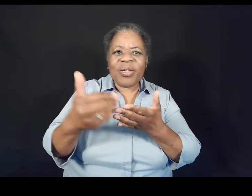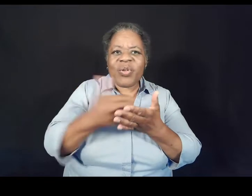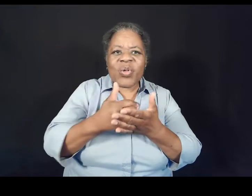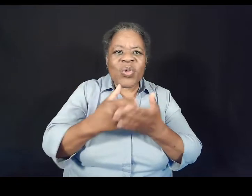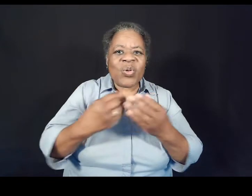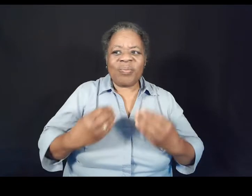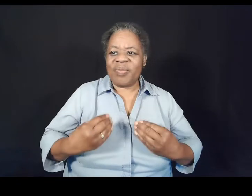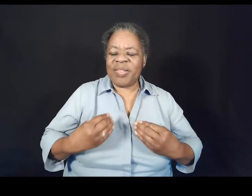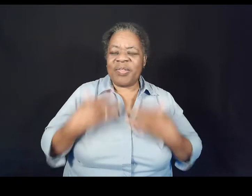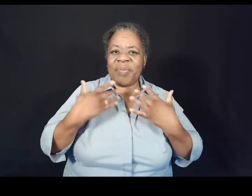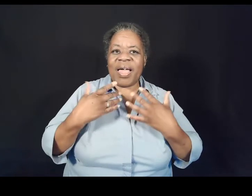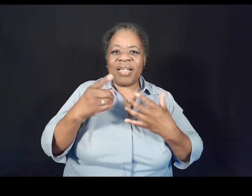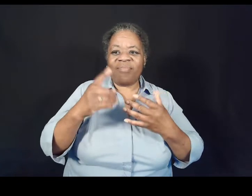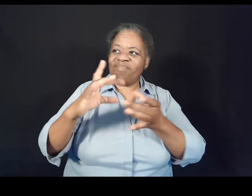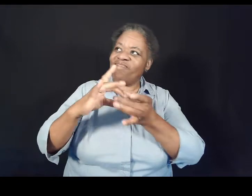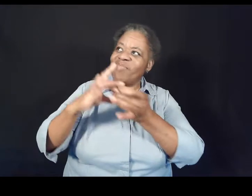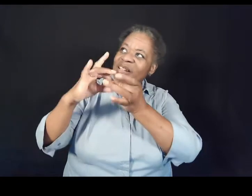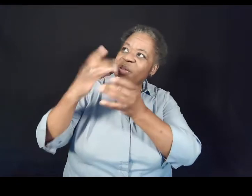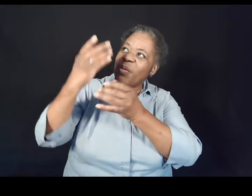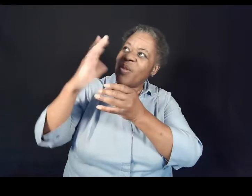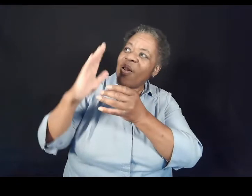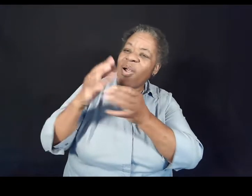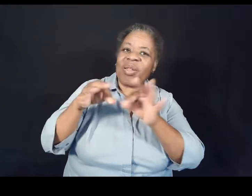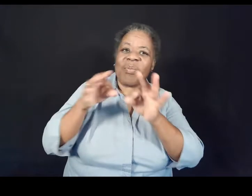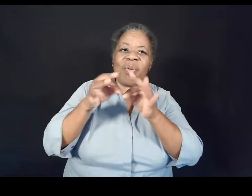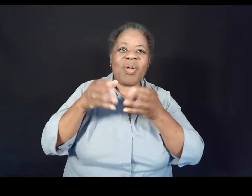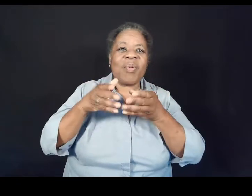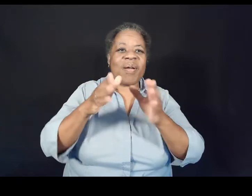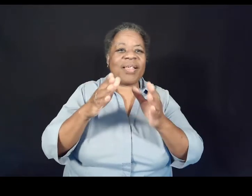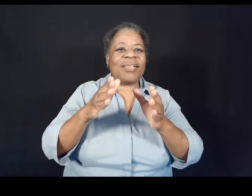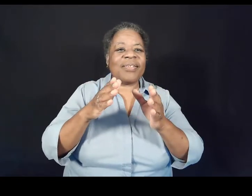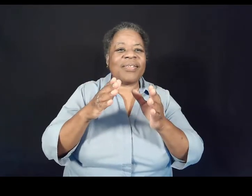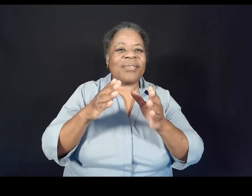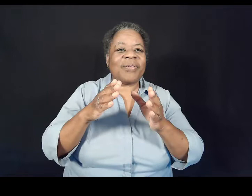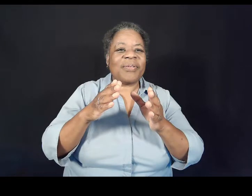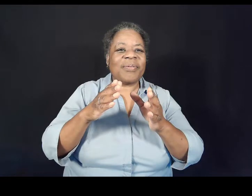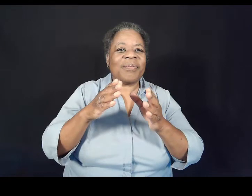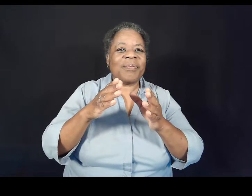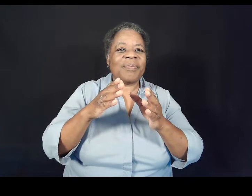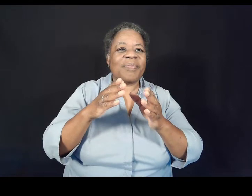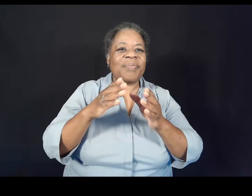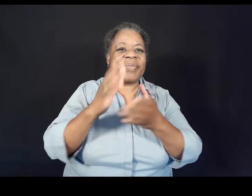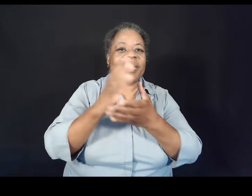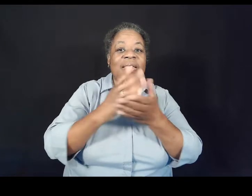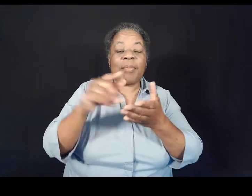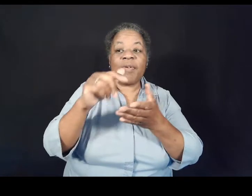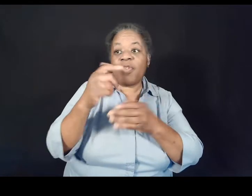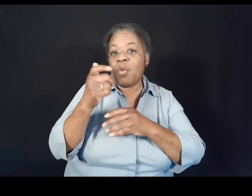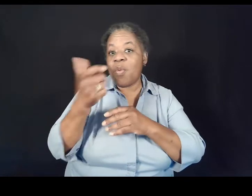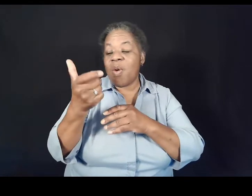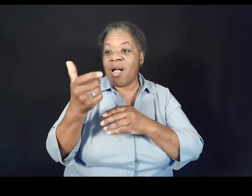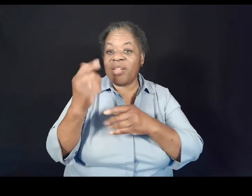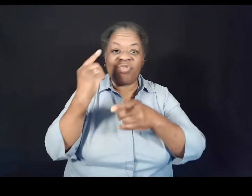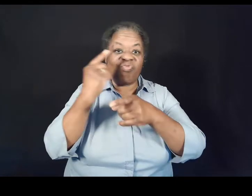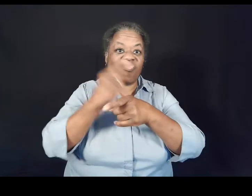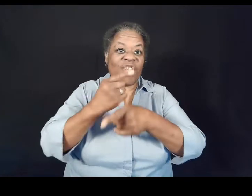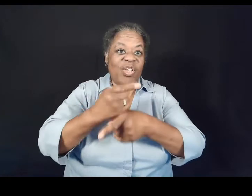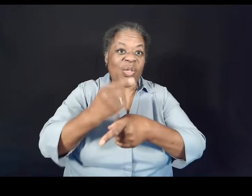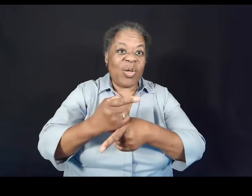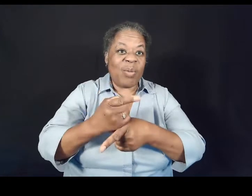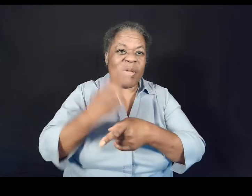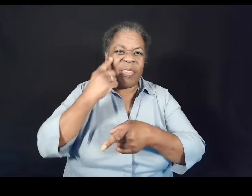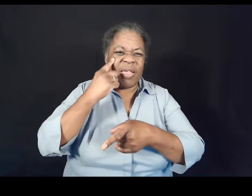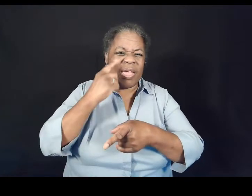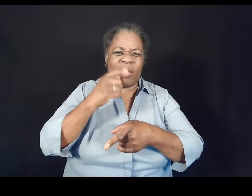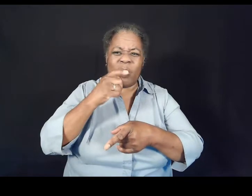you'll connect with God in a meaningful way wherever you're watching. For those of you who watch our online services regularly, you might be wondering, who's this